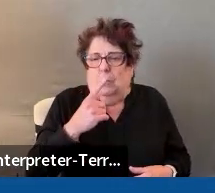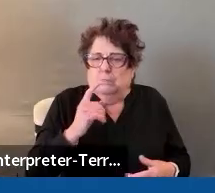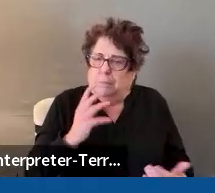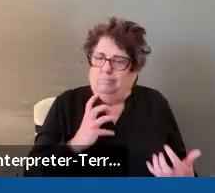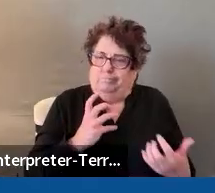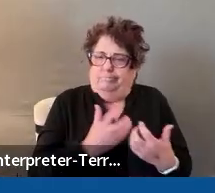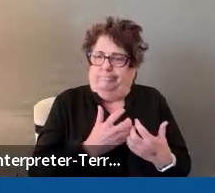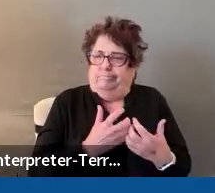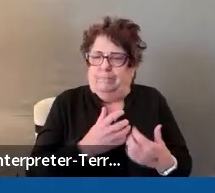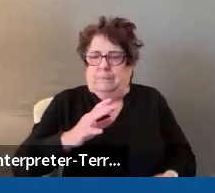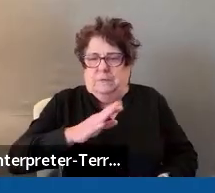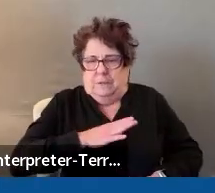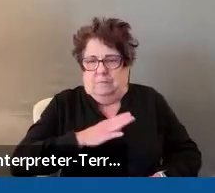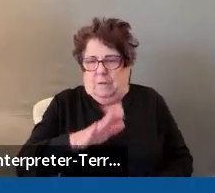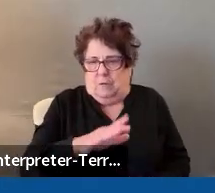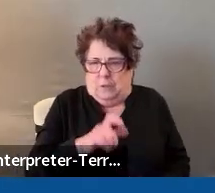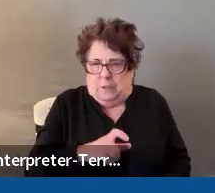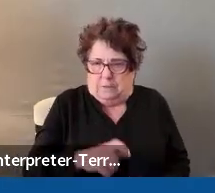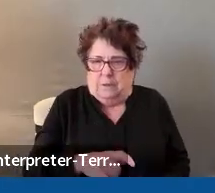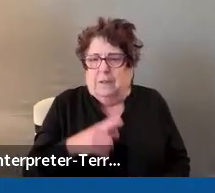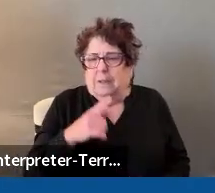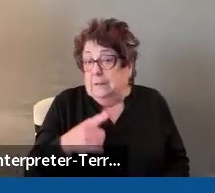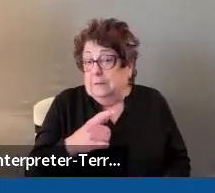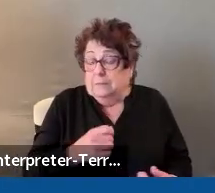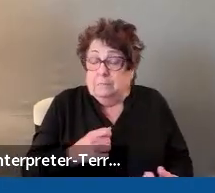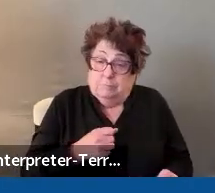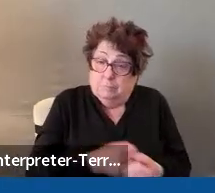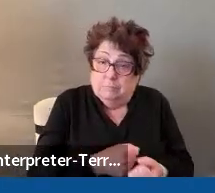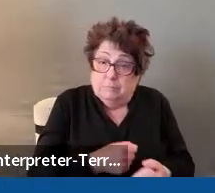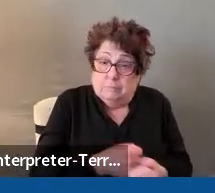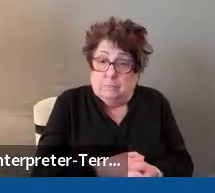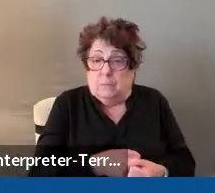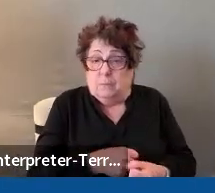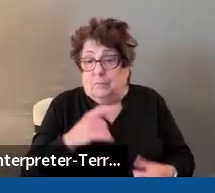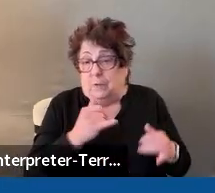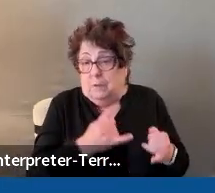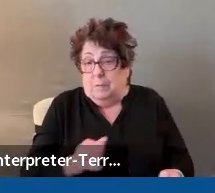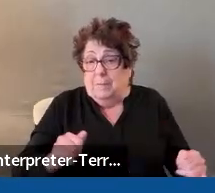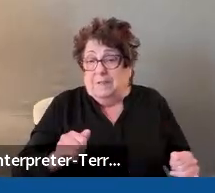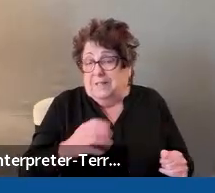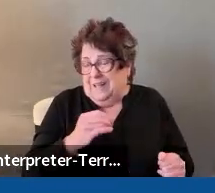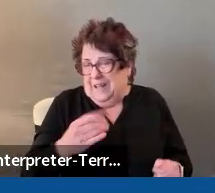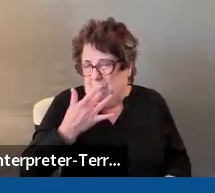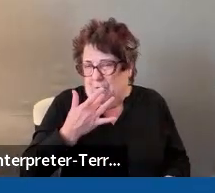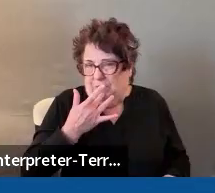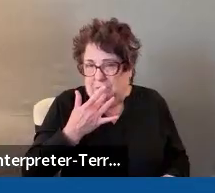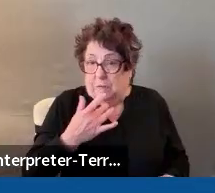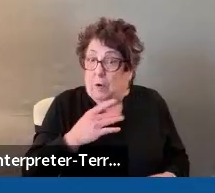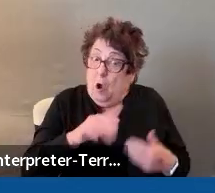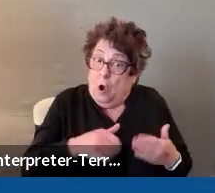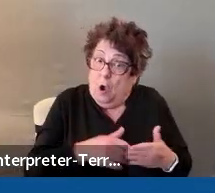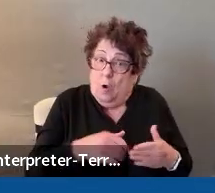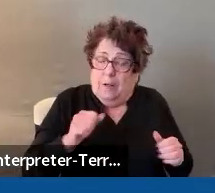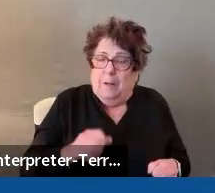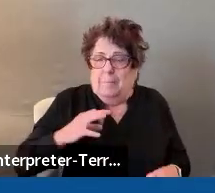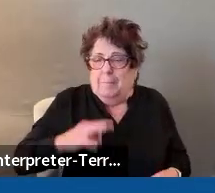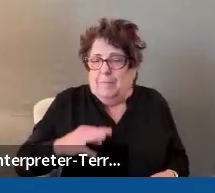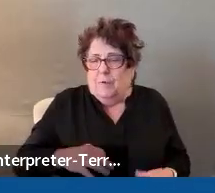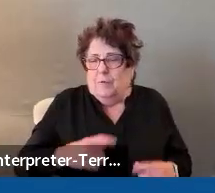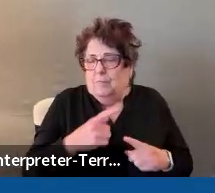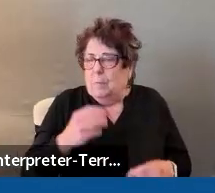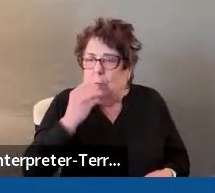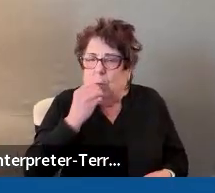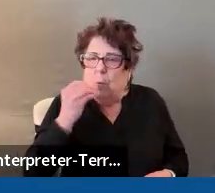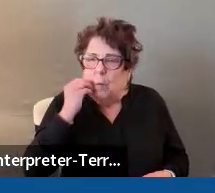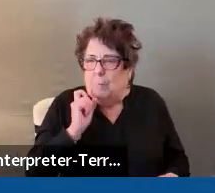independence and our preferences. While everyone can benefit from home mod and AT, there are some stages or situations in